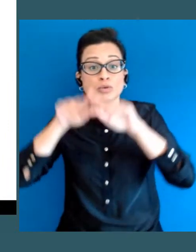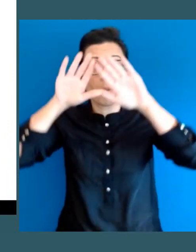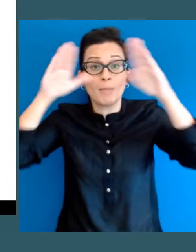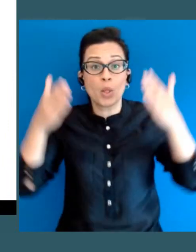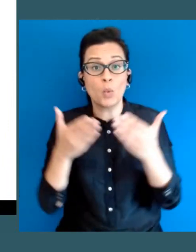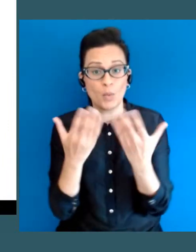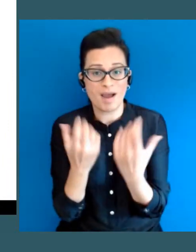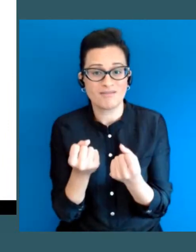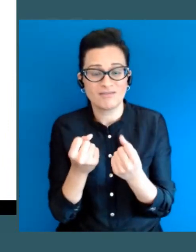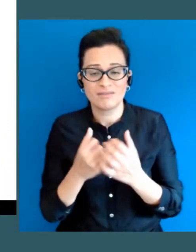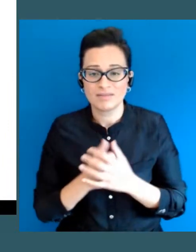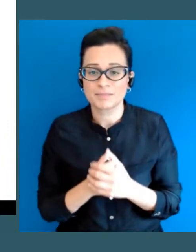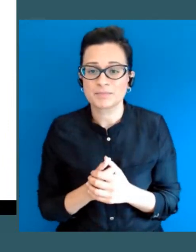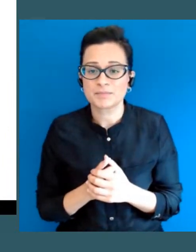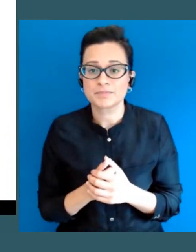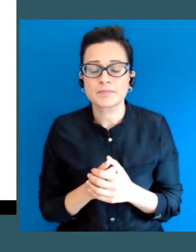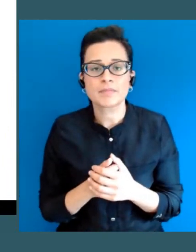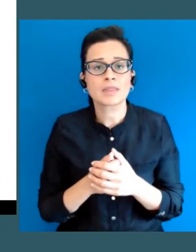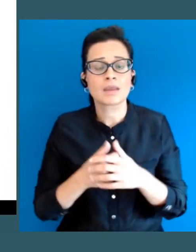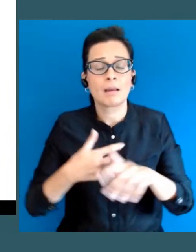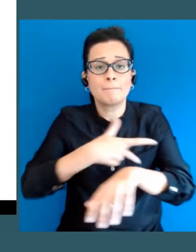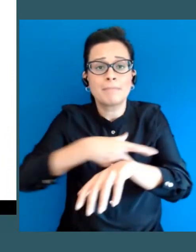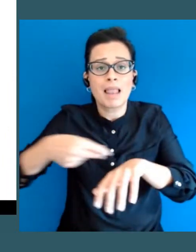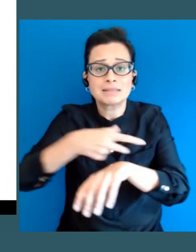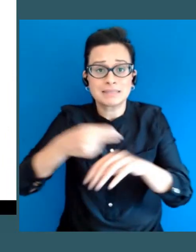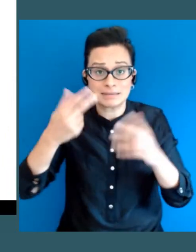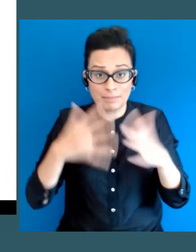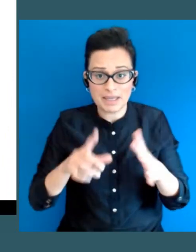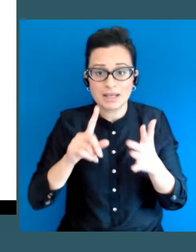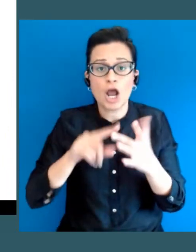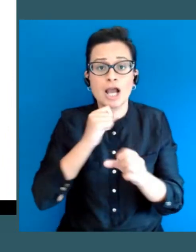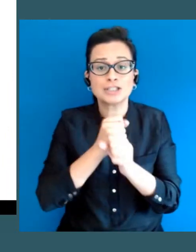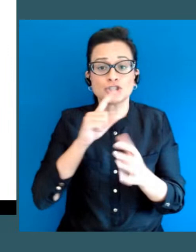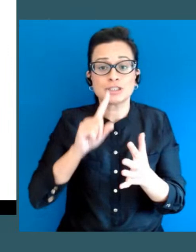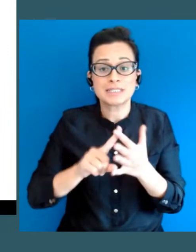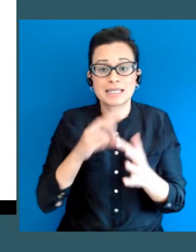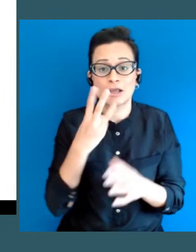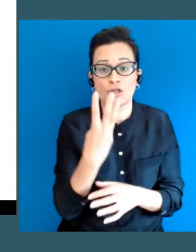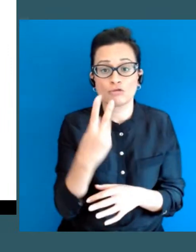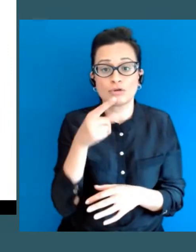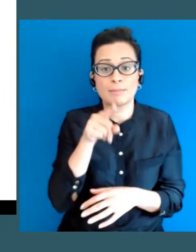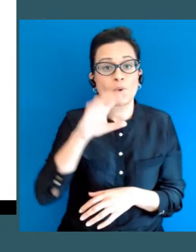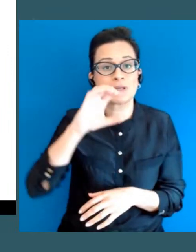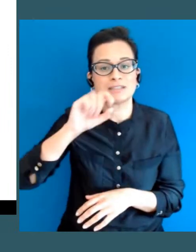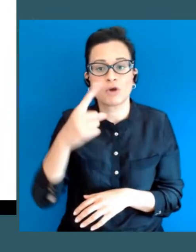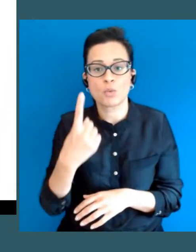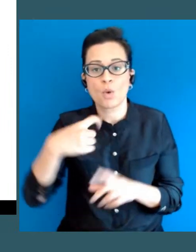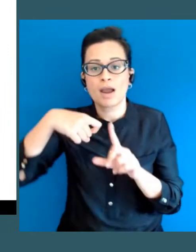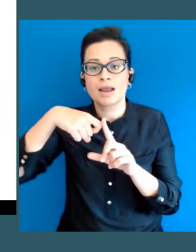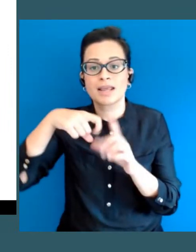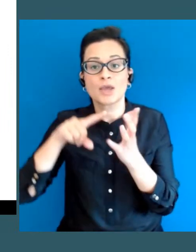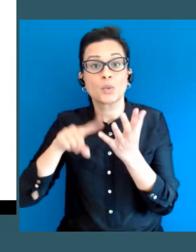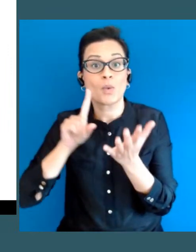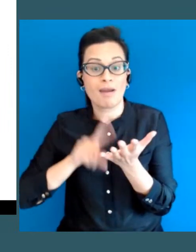So blood tests were done. IgE was 3.01 kilonewtons per litre. That's positive.